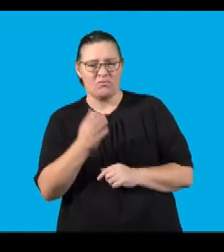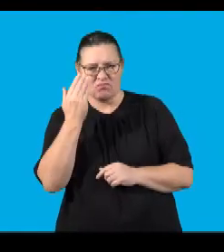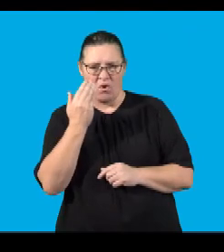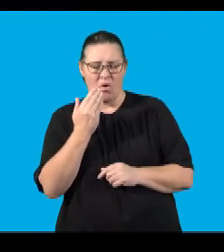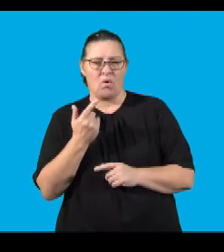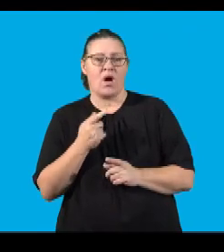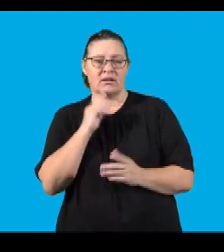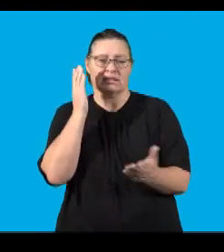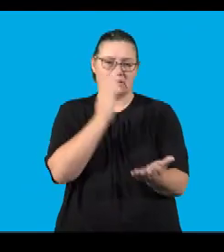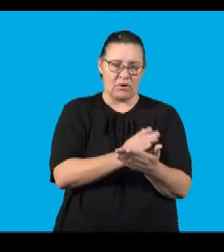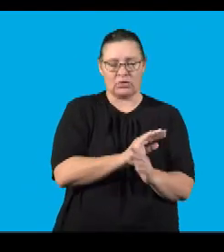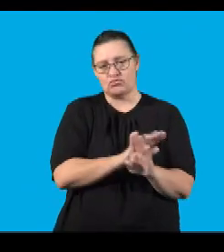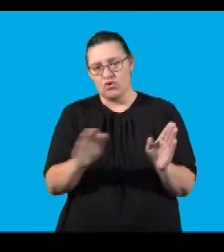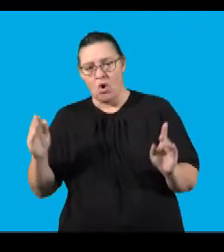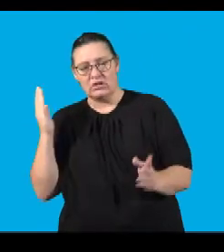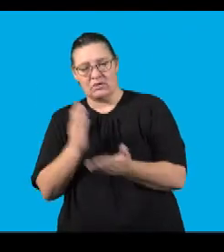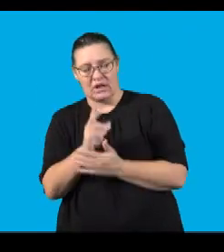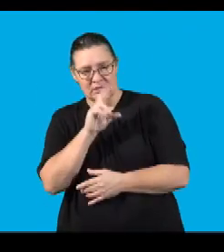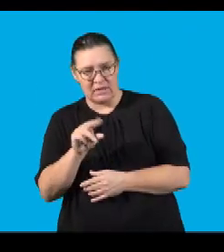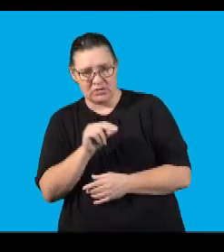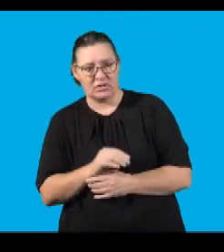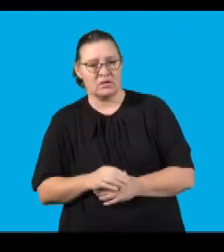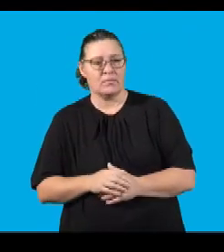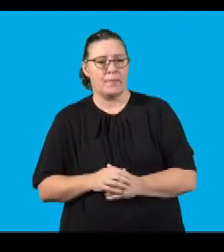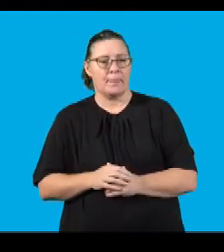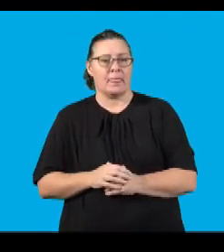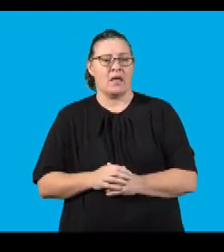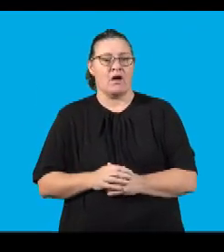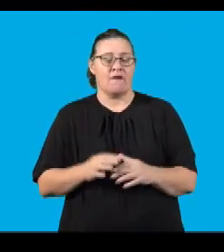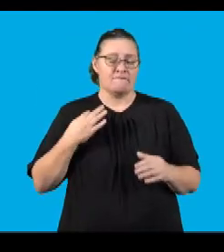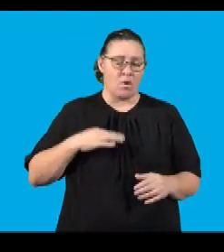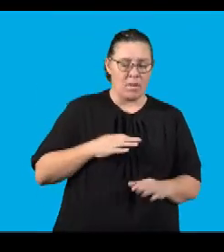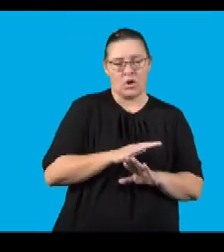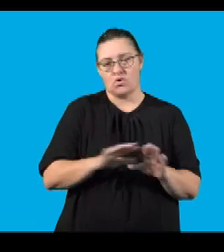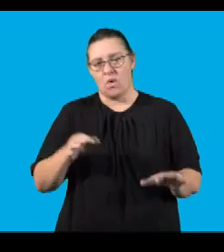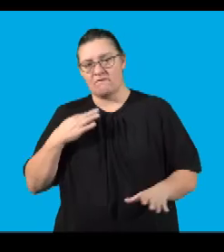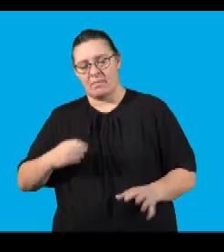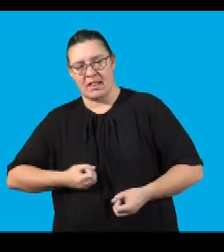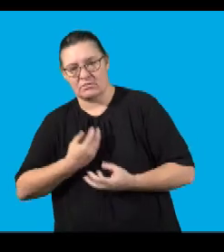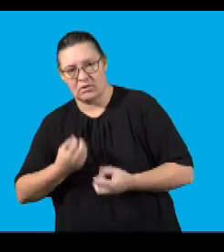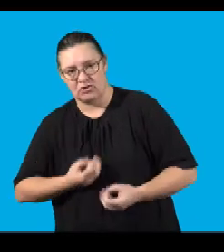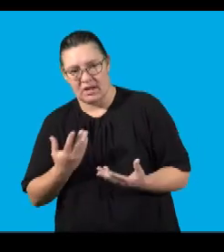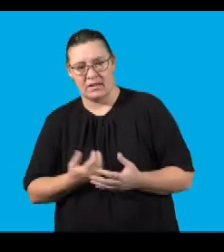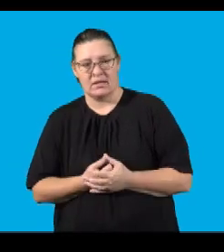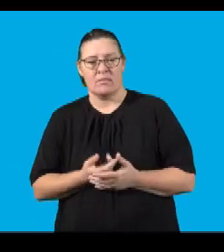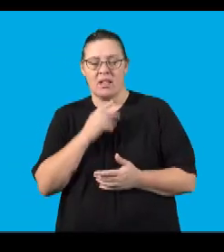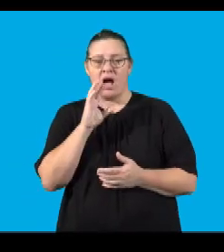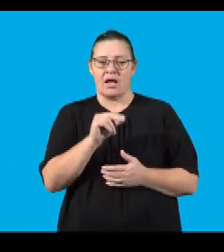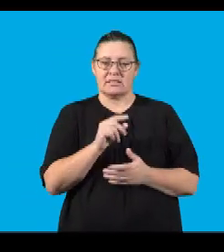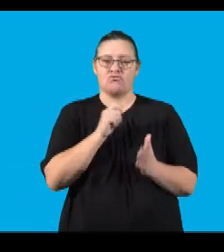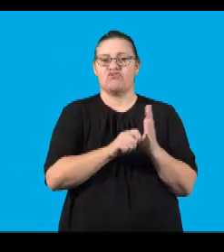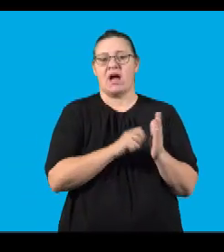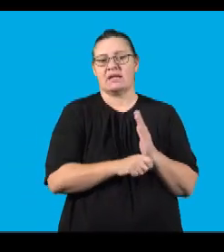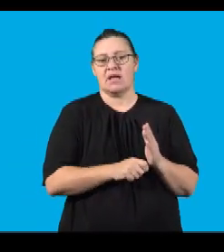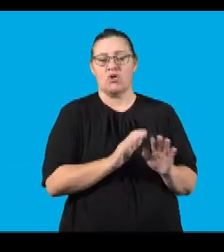days, direct and indirect speech or reported speech. Formal and informal expressions, they might ask you to rewrite